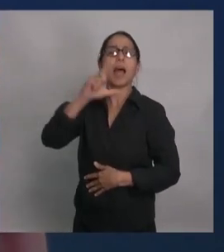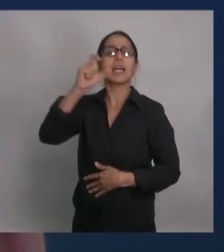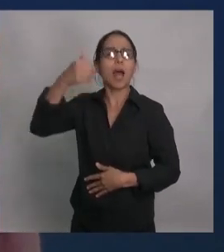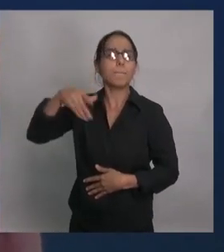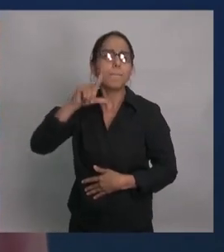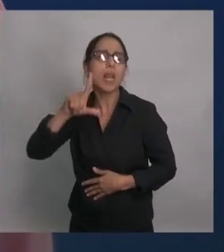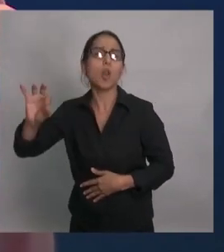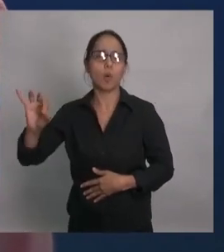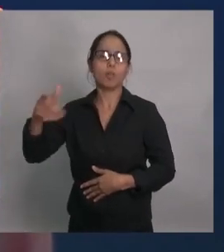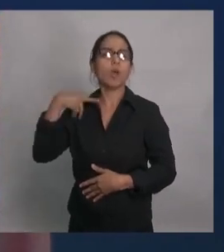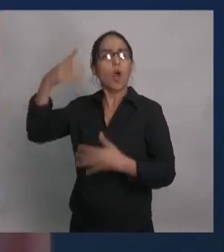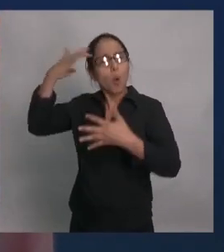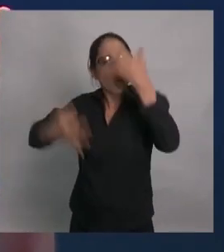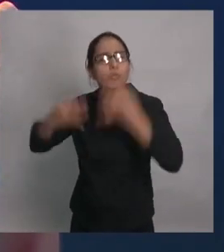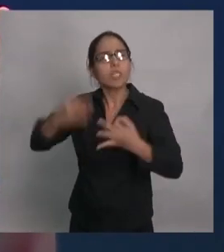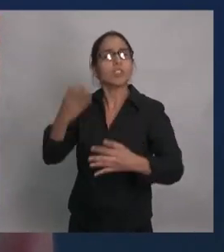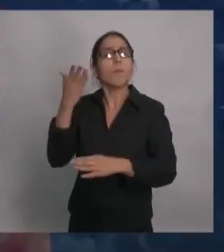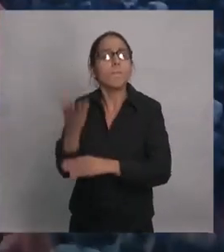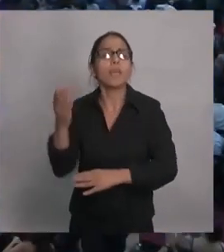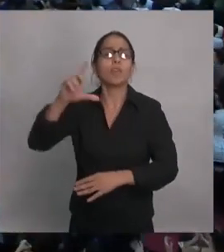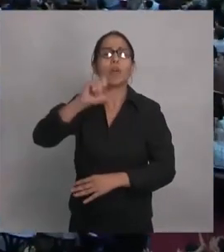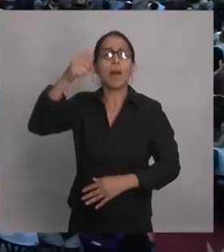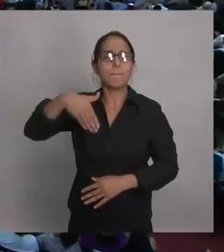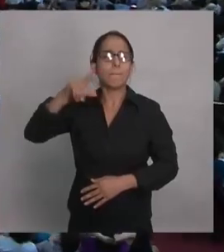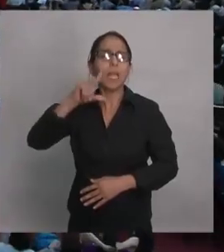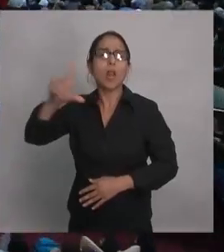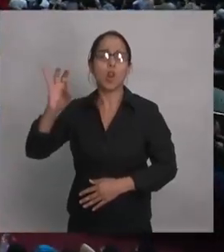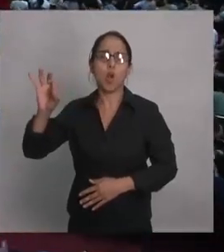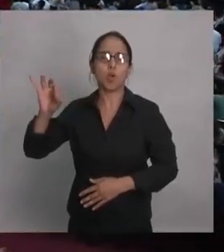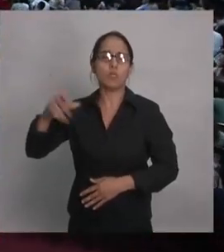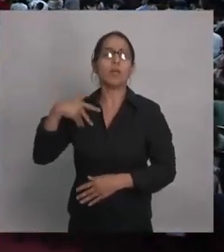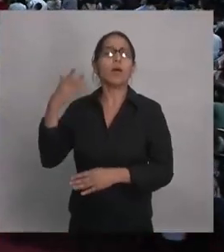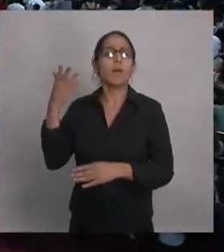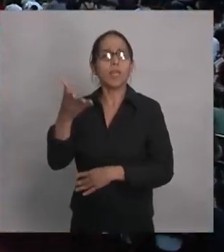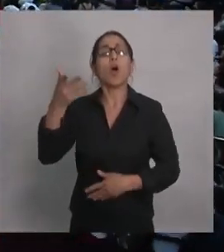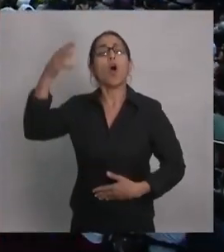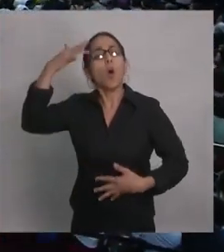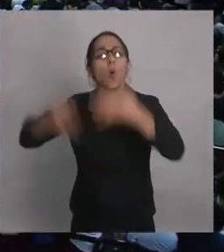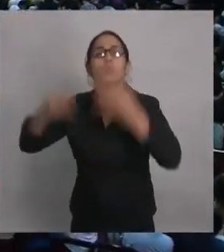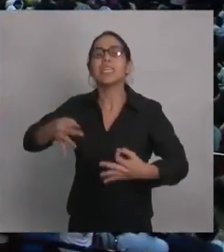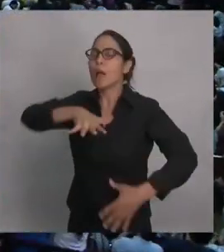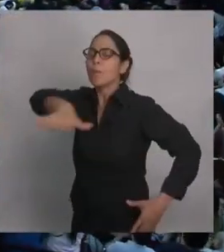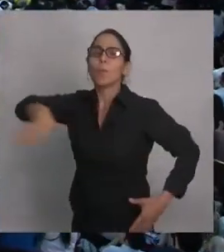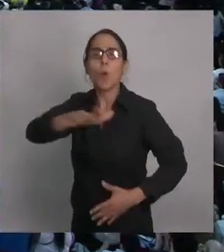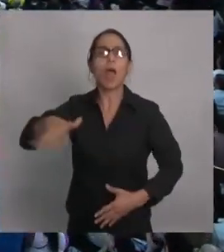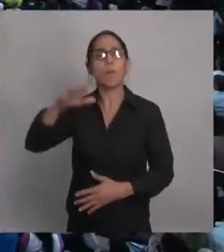Catrillanca. Justicia para el pueblo mapuche.